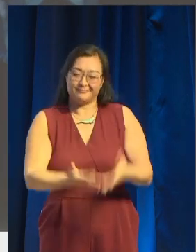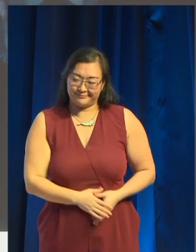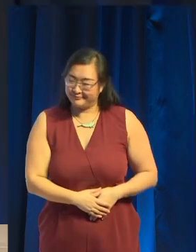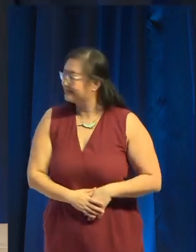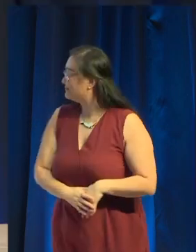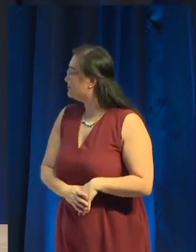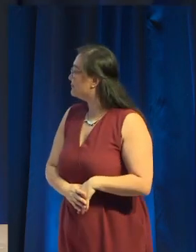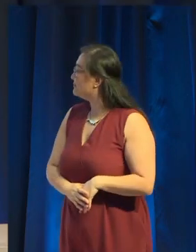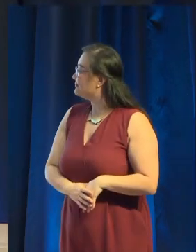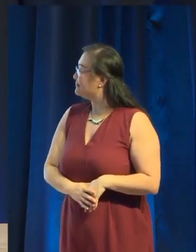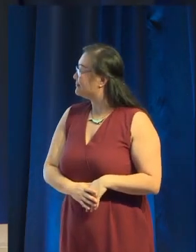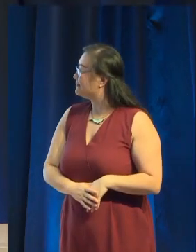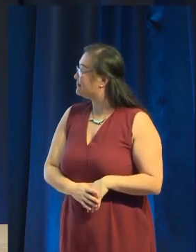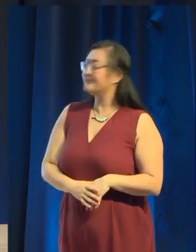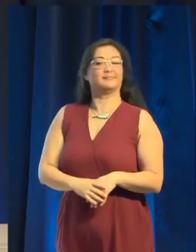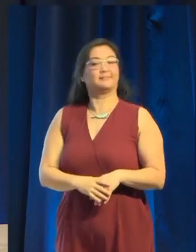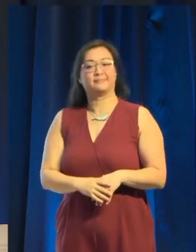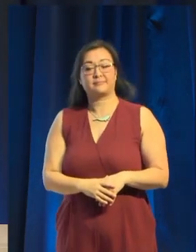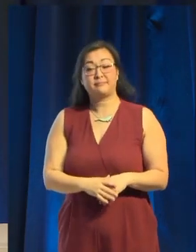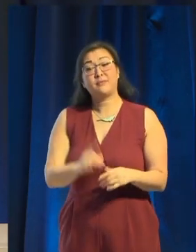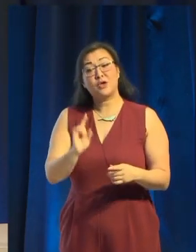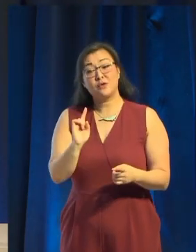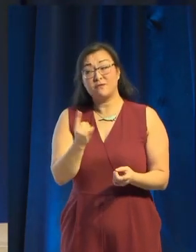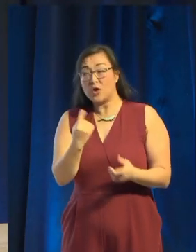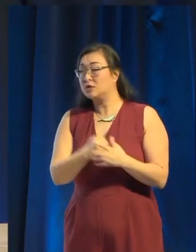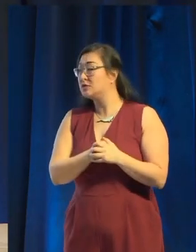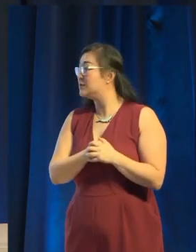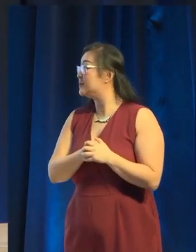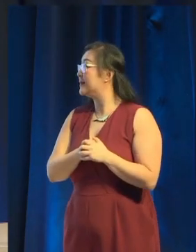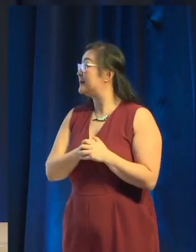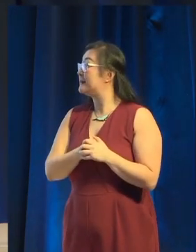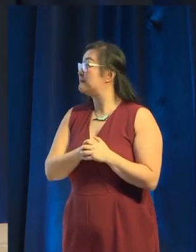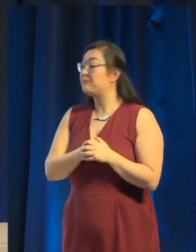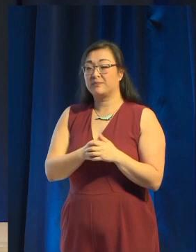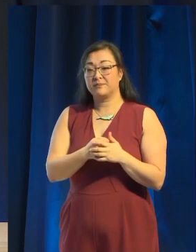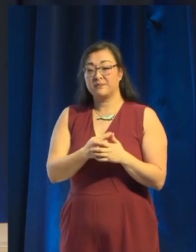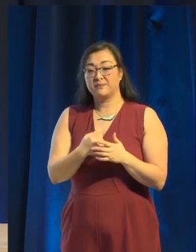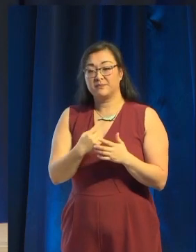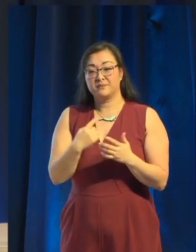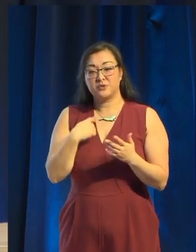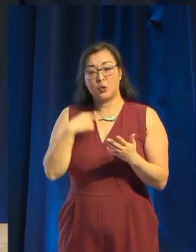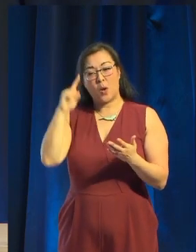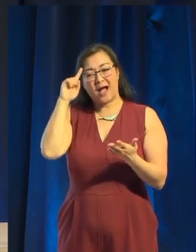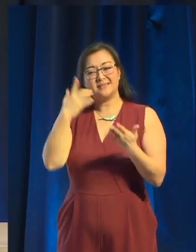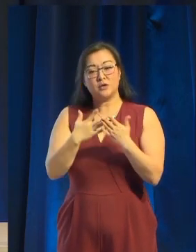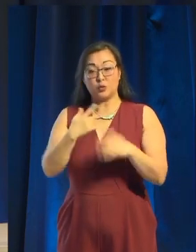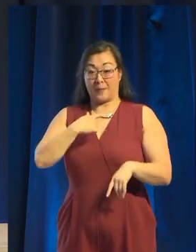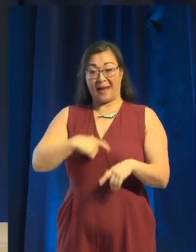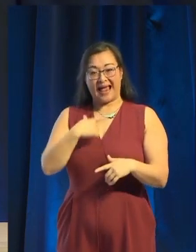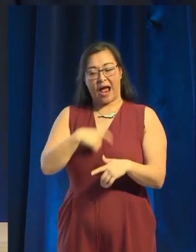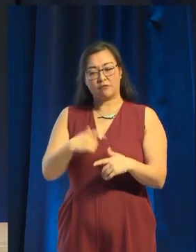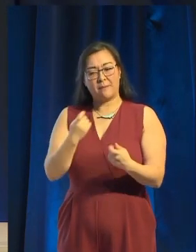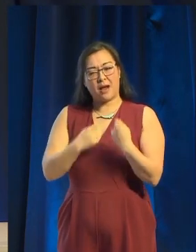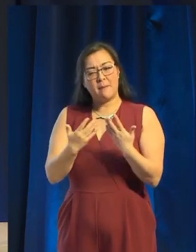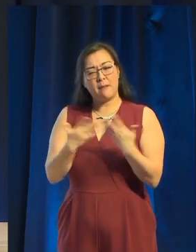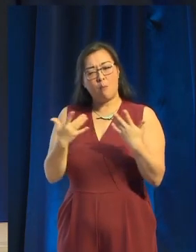So, first of all, I decided to give flesh to the player character. Of course, the cliché of the